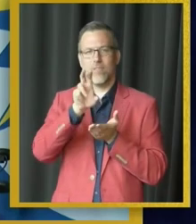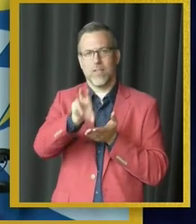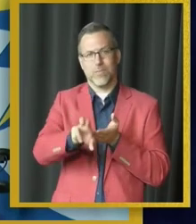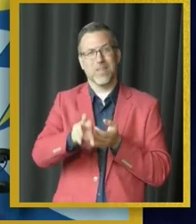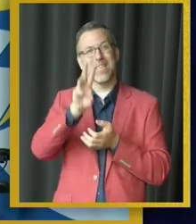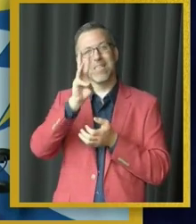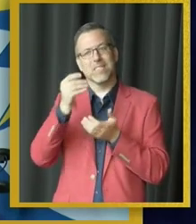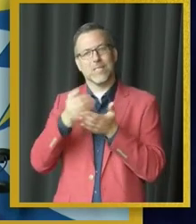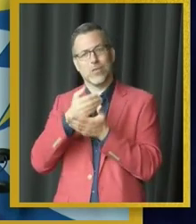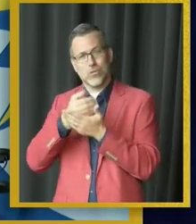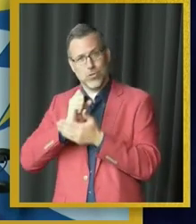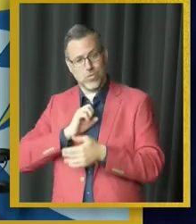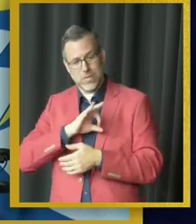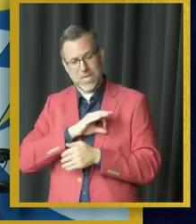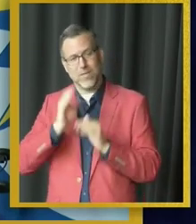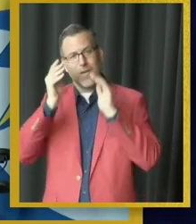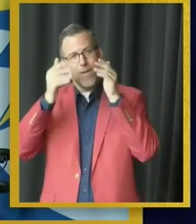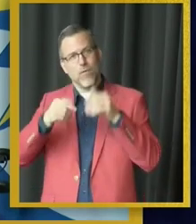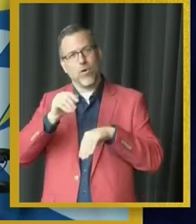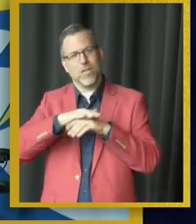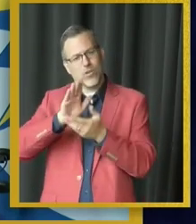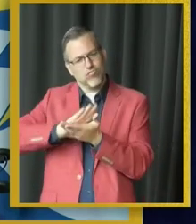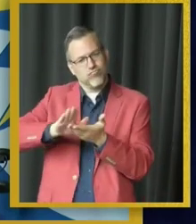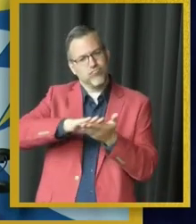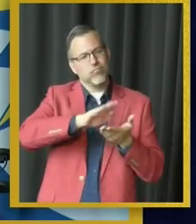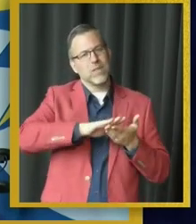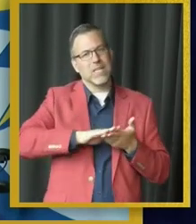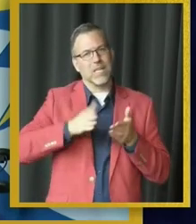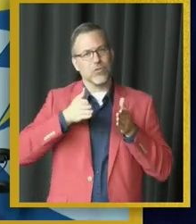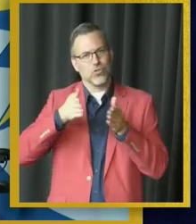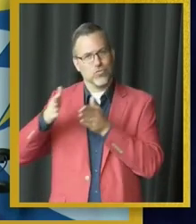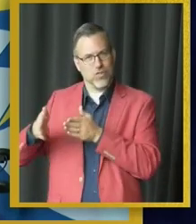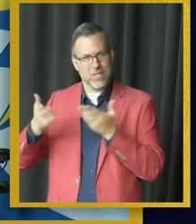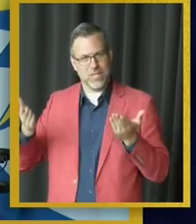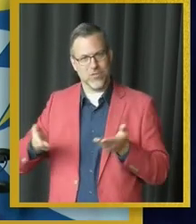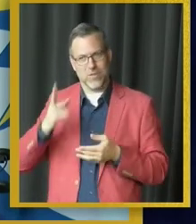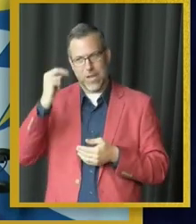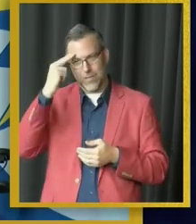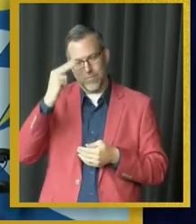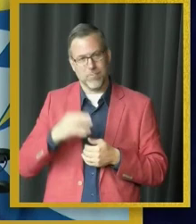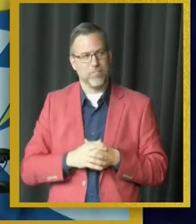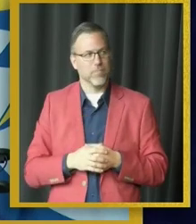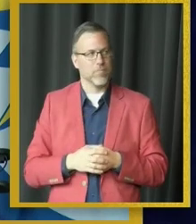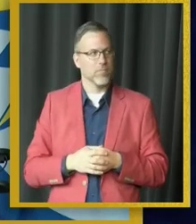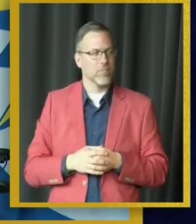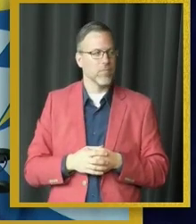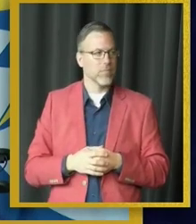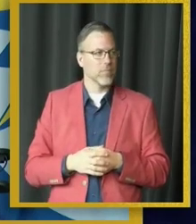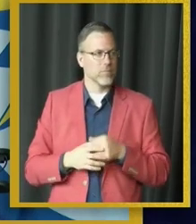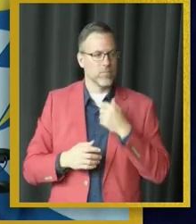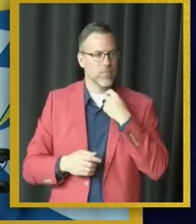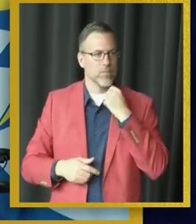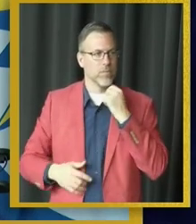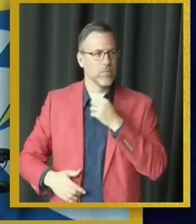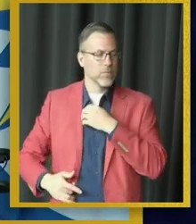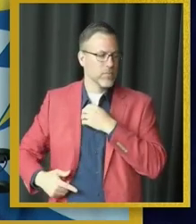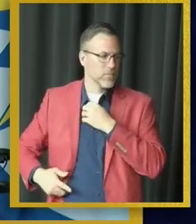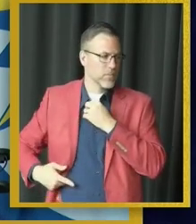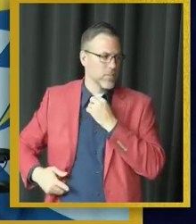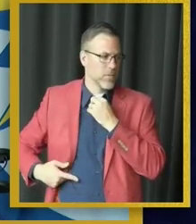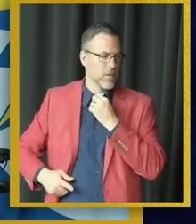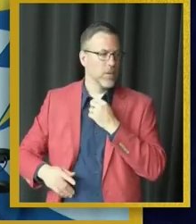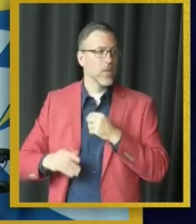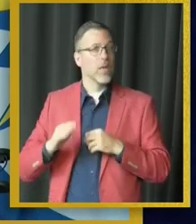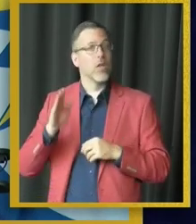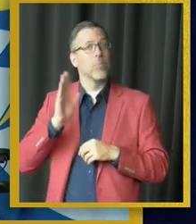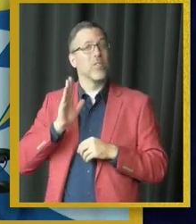new positions focused on cleaning up and sweeping our streets. We stabilized our trash services after the bankruptcy of